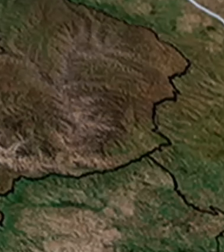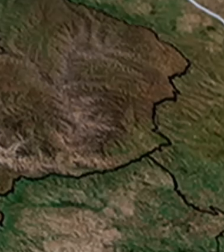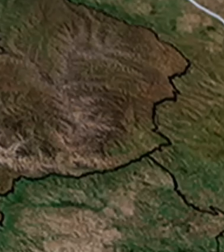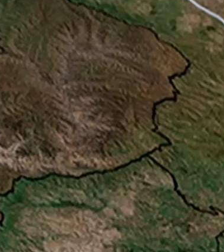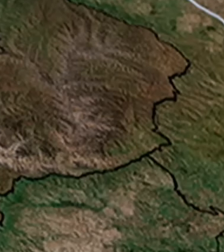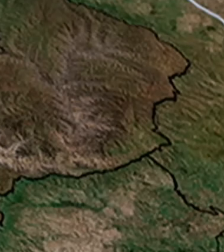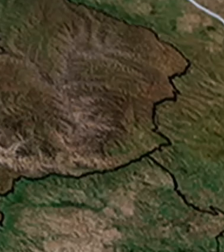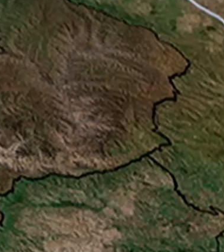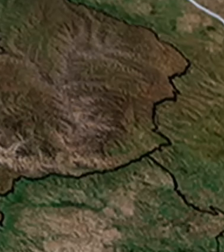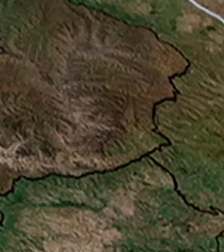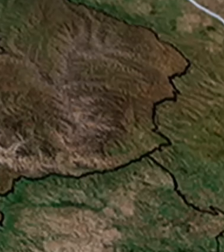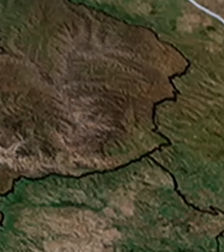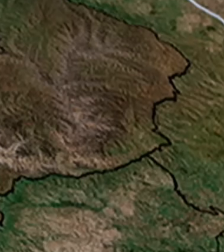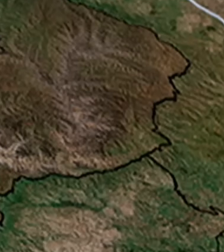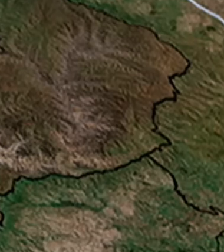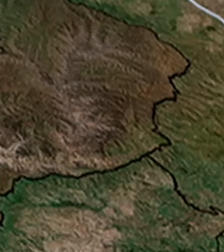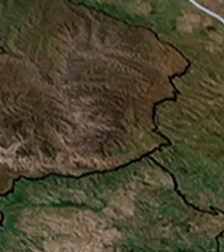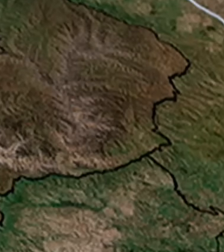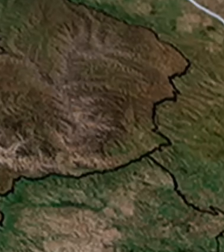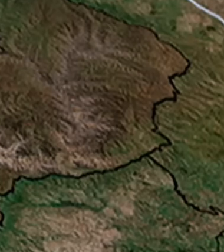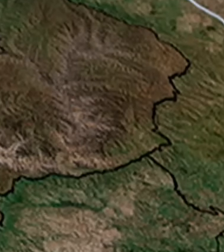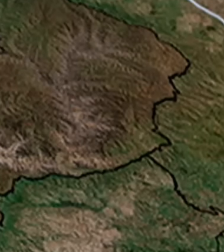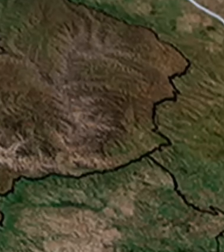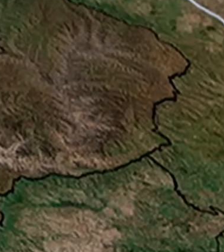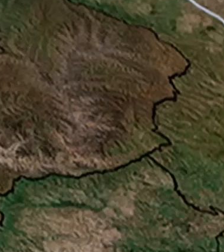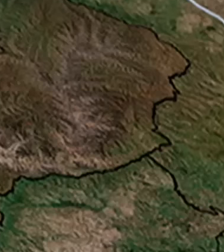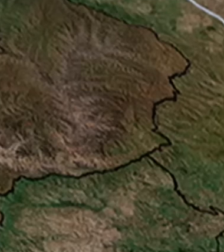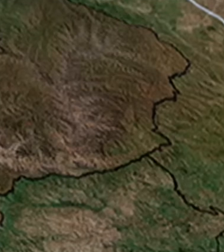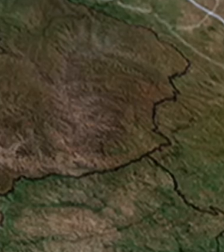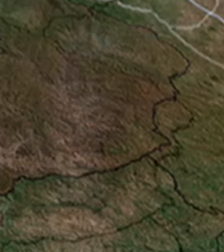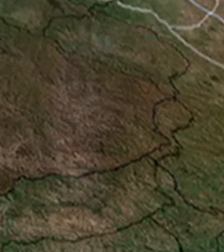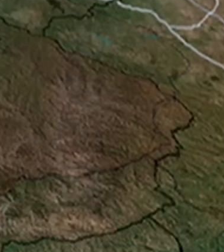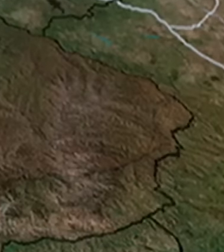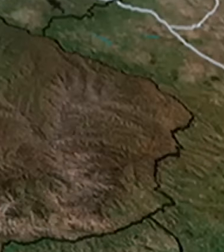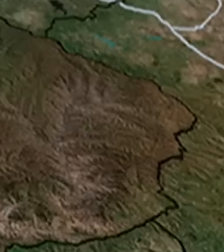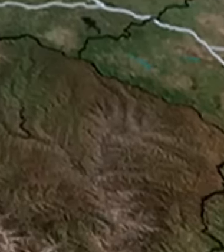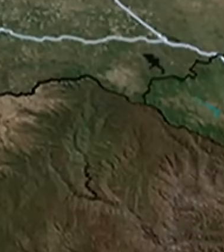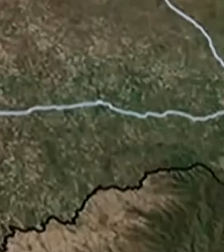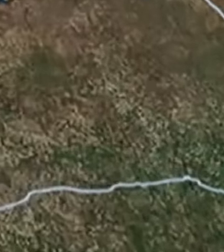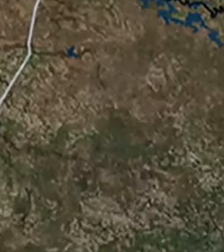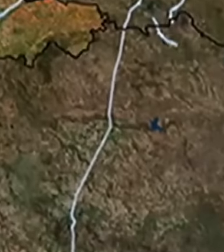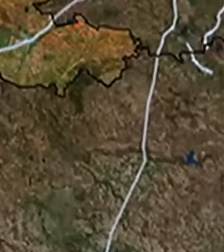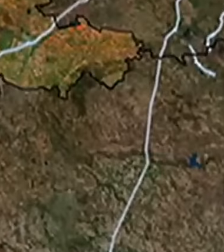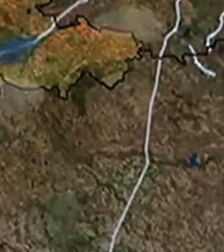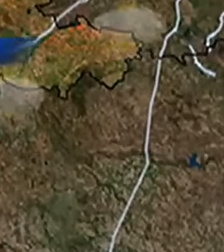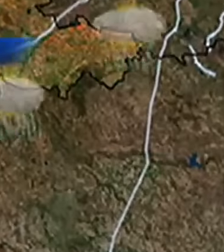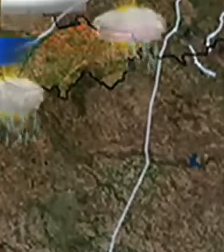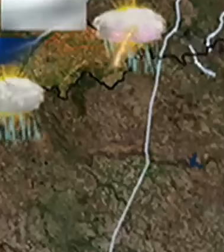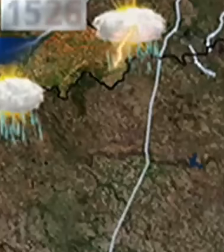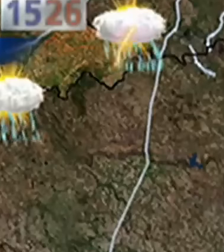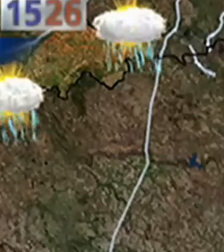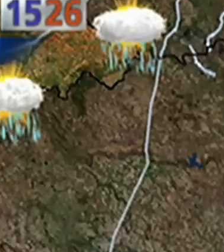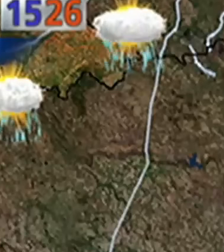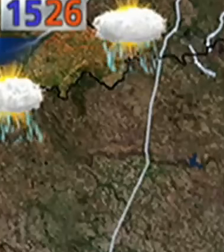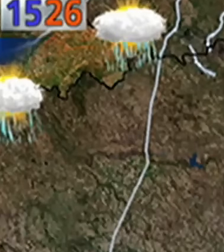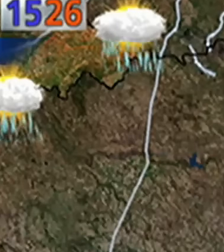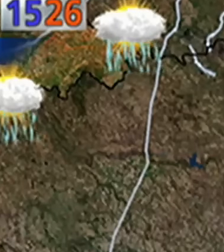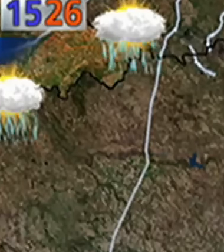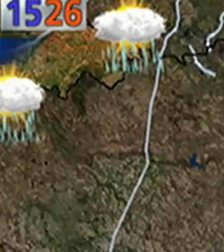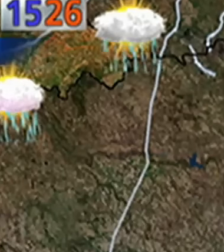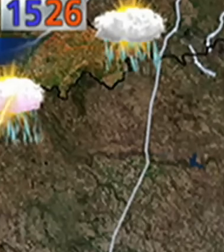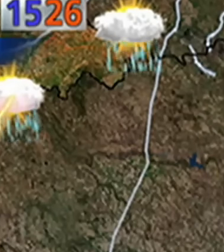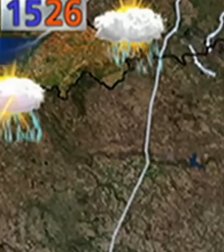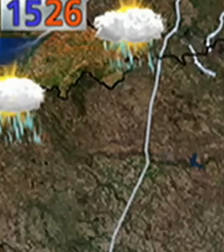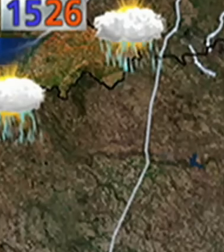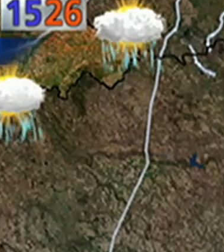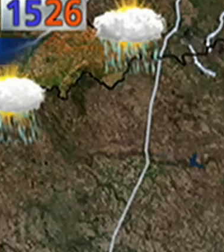fa Bloemfontein yona tla be ke me go dikgata di le 30 Sasolburg tla be ke me go dikgata di le 25 re konosetsa re lebele province ya